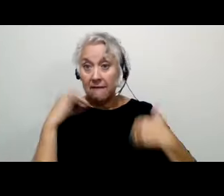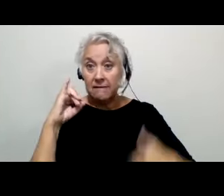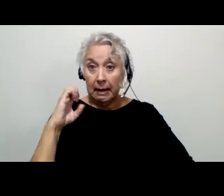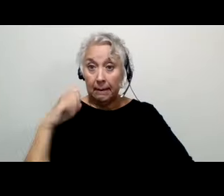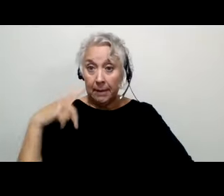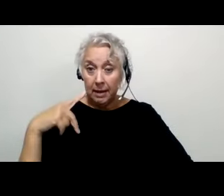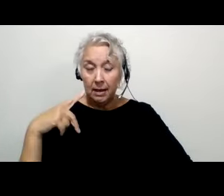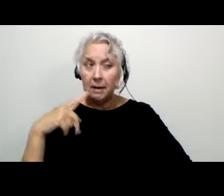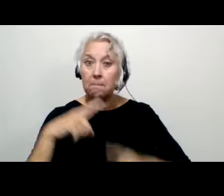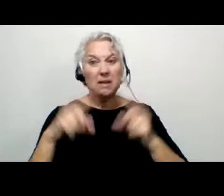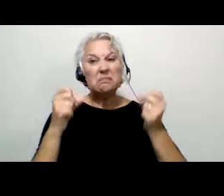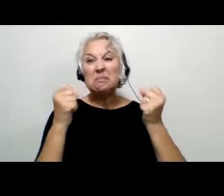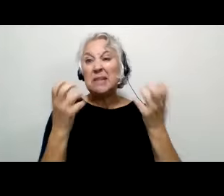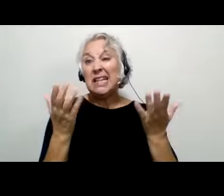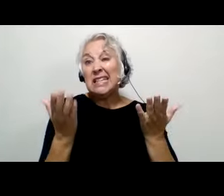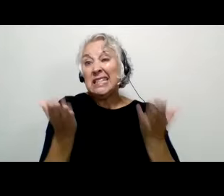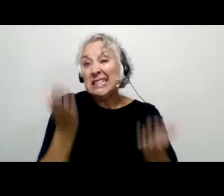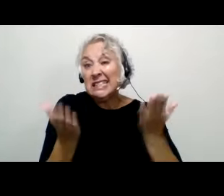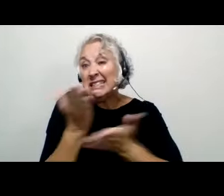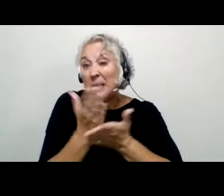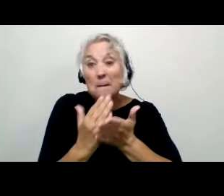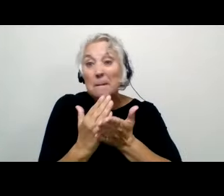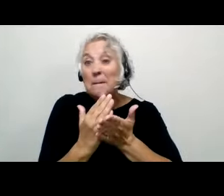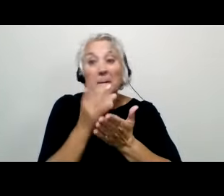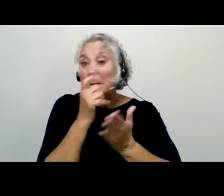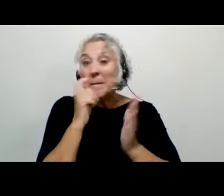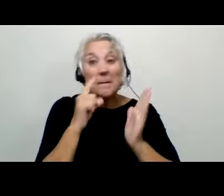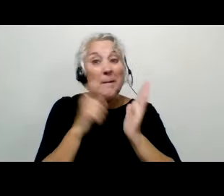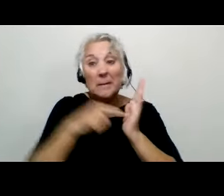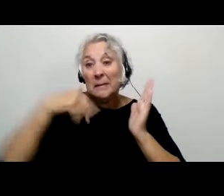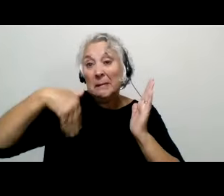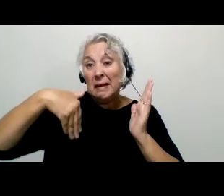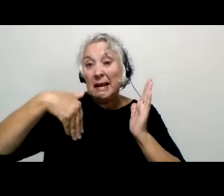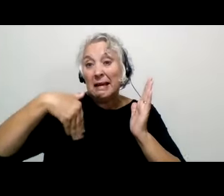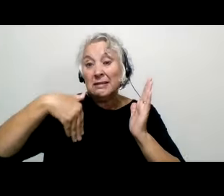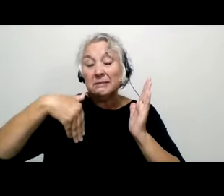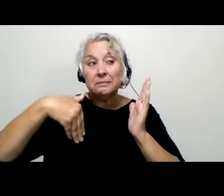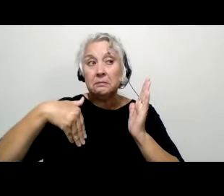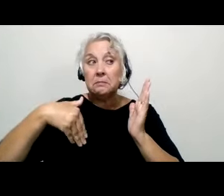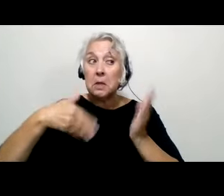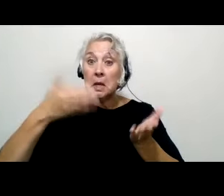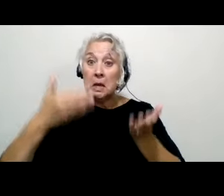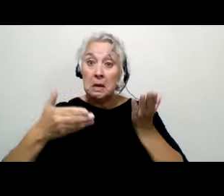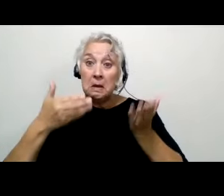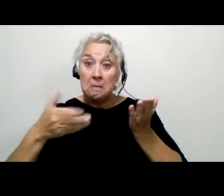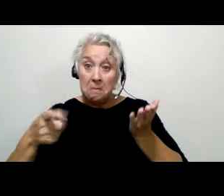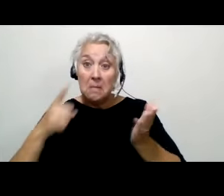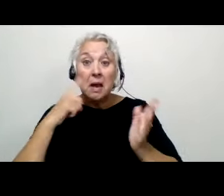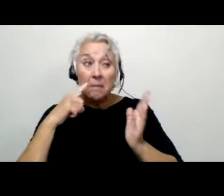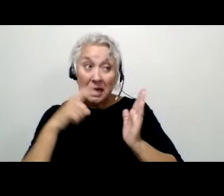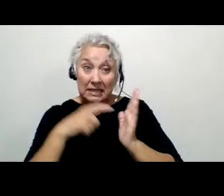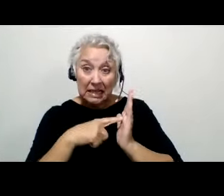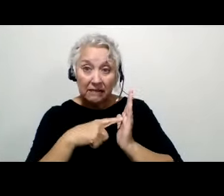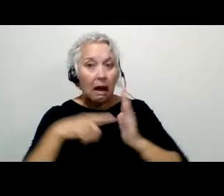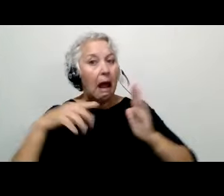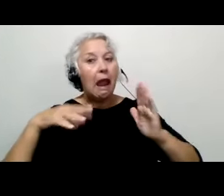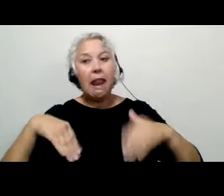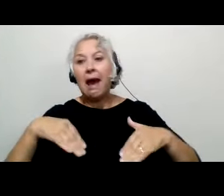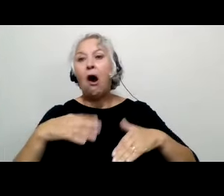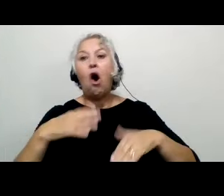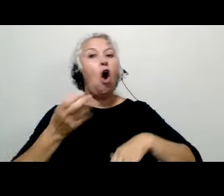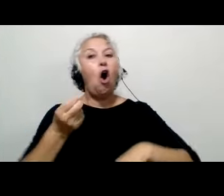there's a lot that might not be identified and be on, they might even be identified but not on an